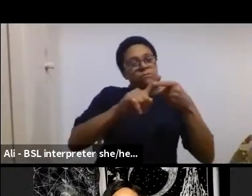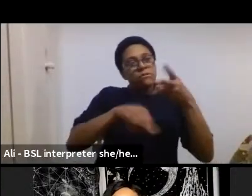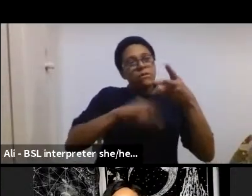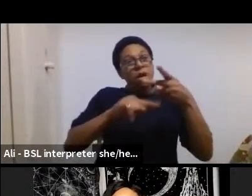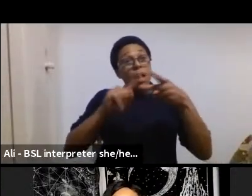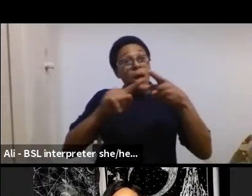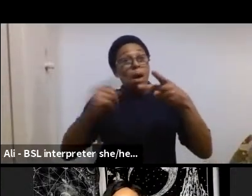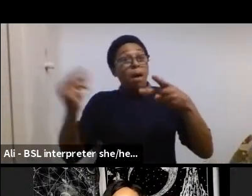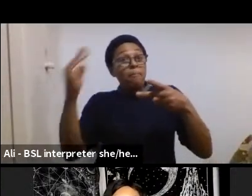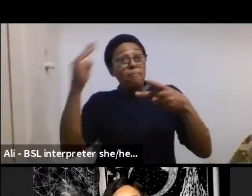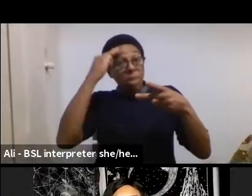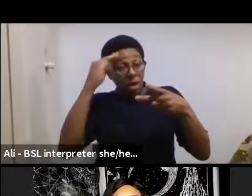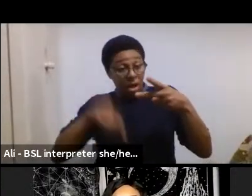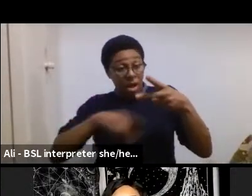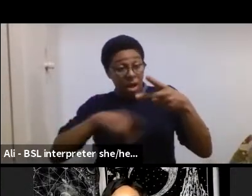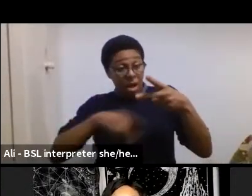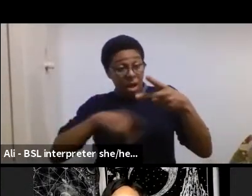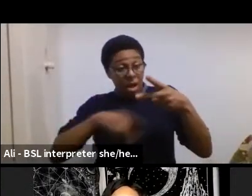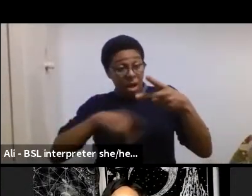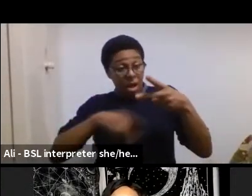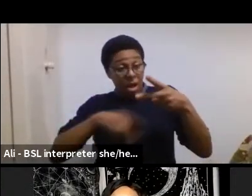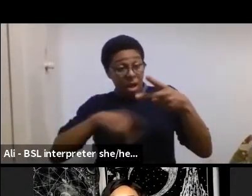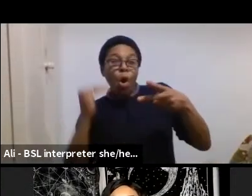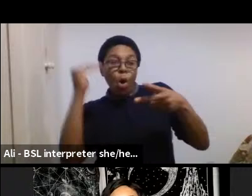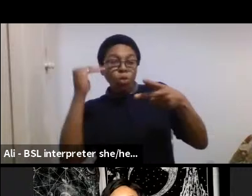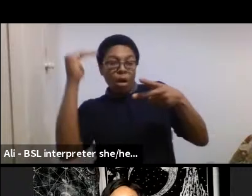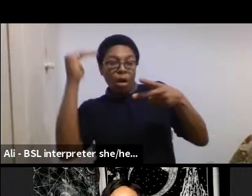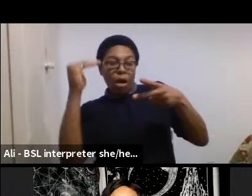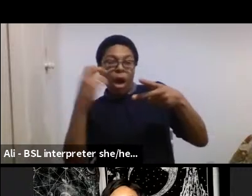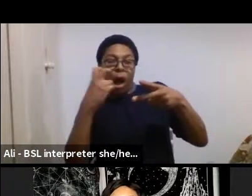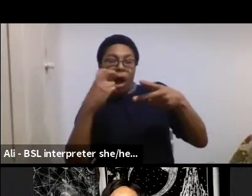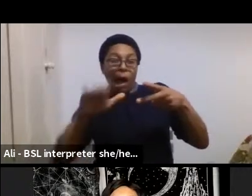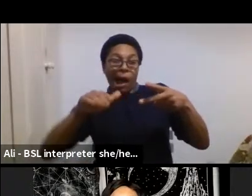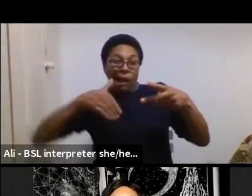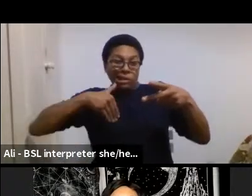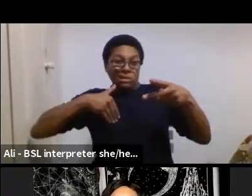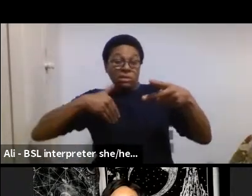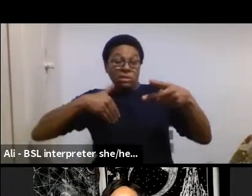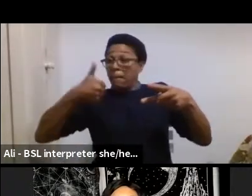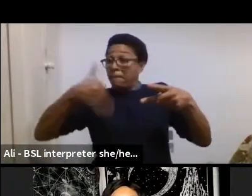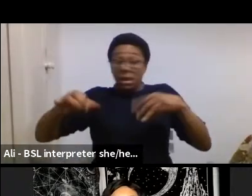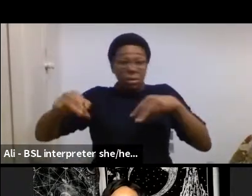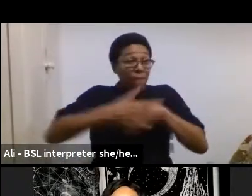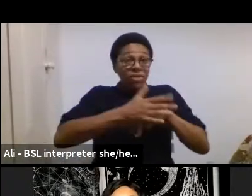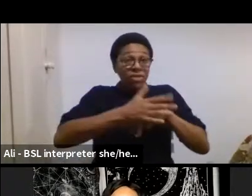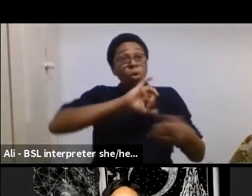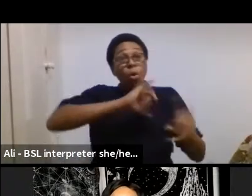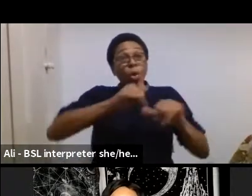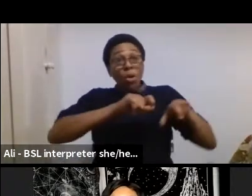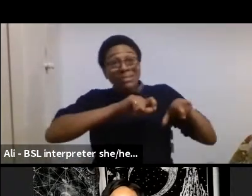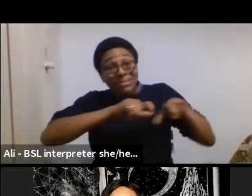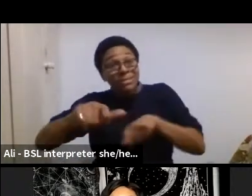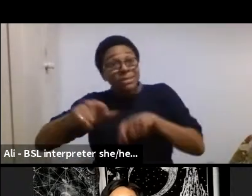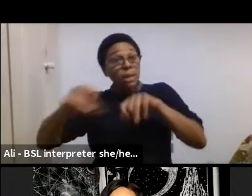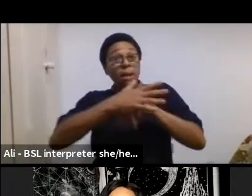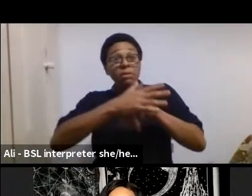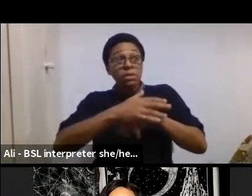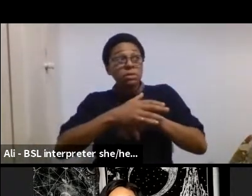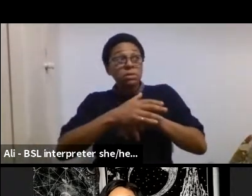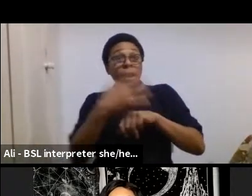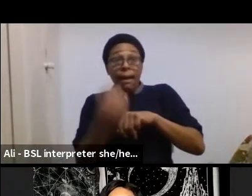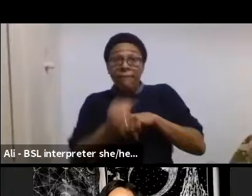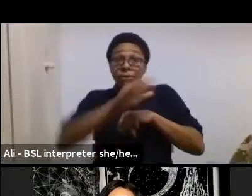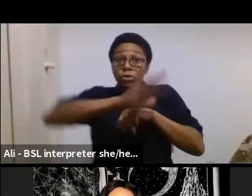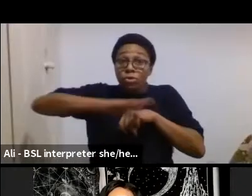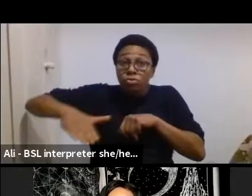old races that have already have been married or are still married like me and have children, and